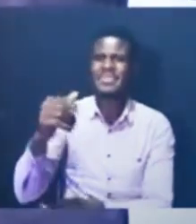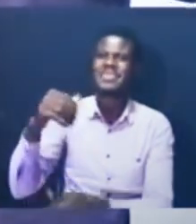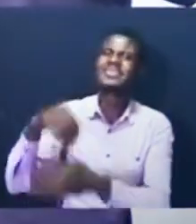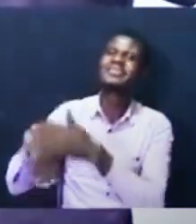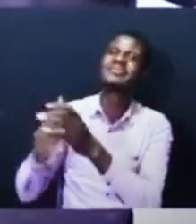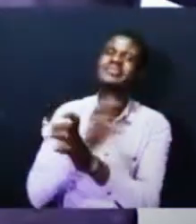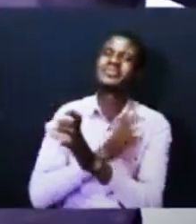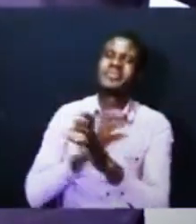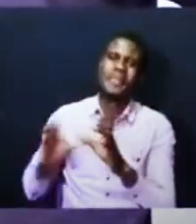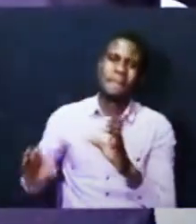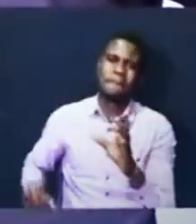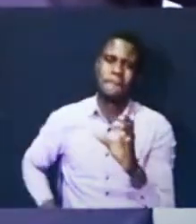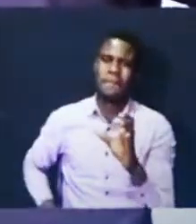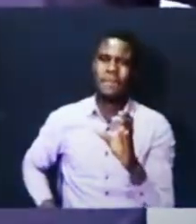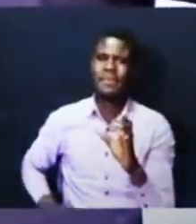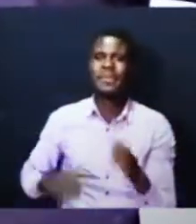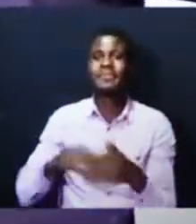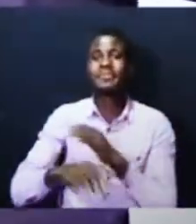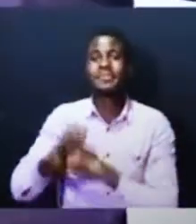Colossians 1